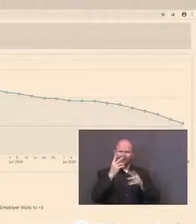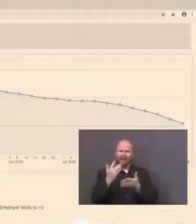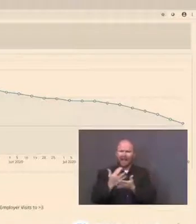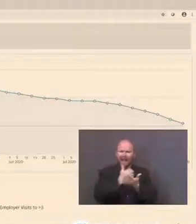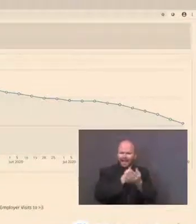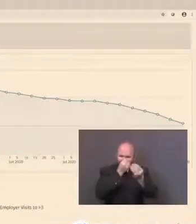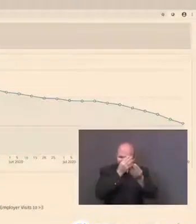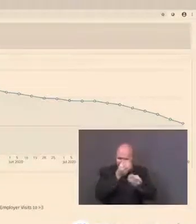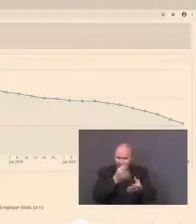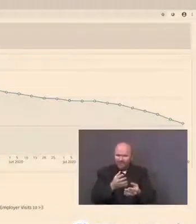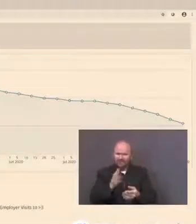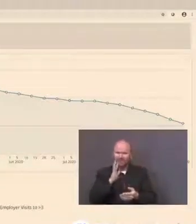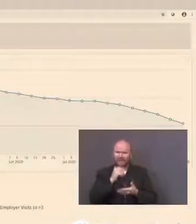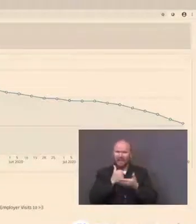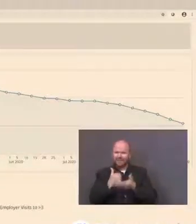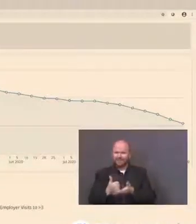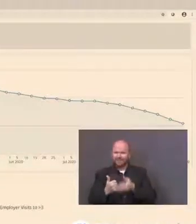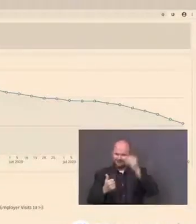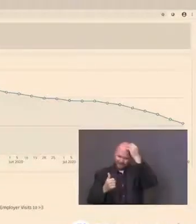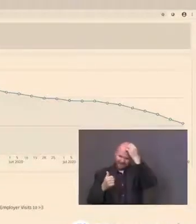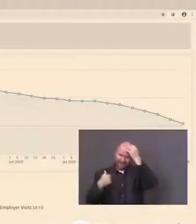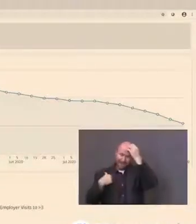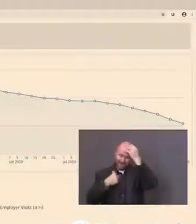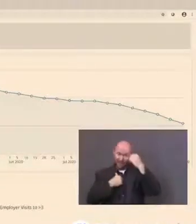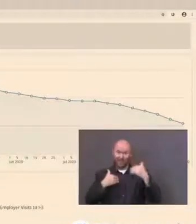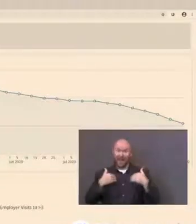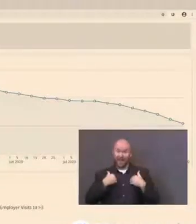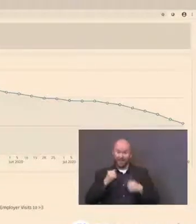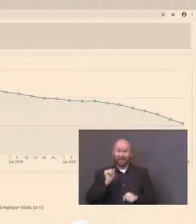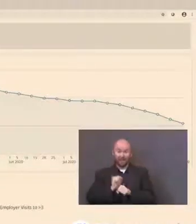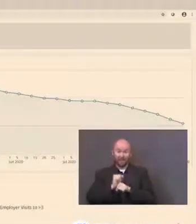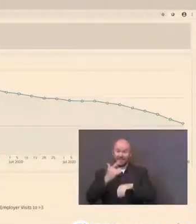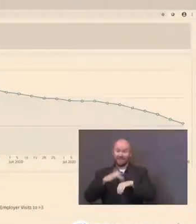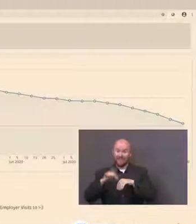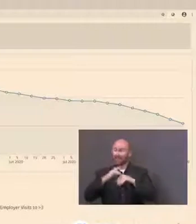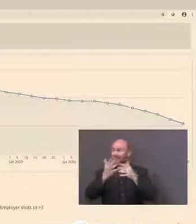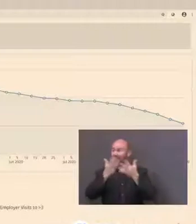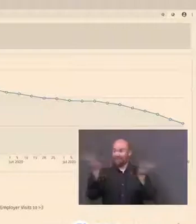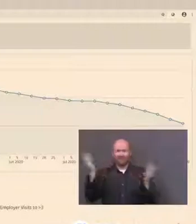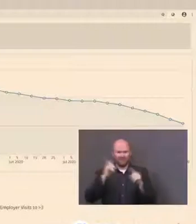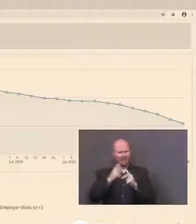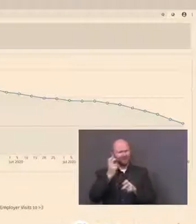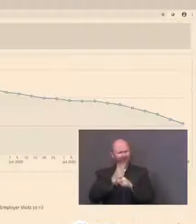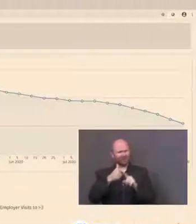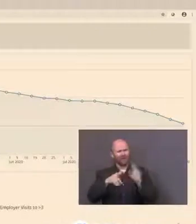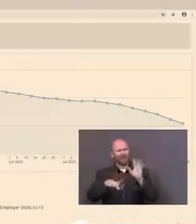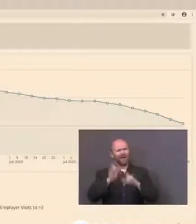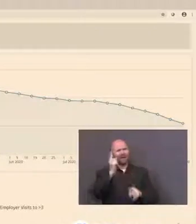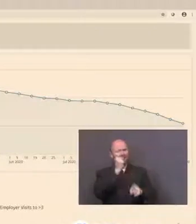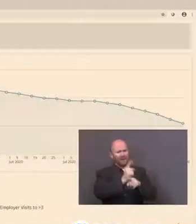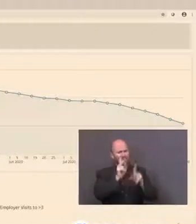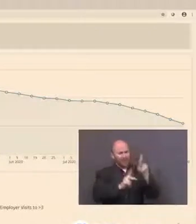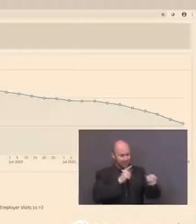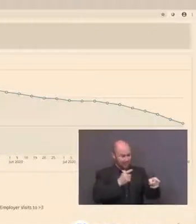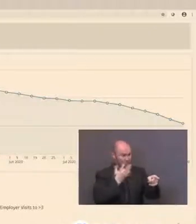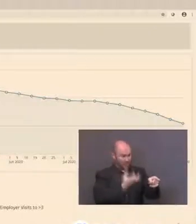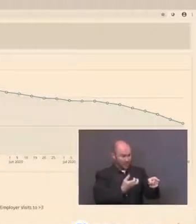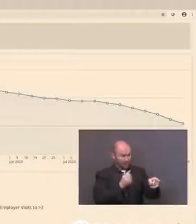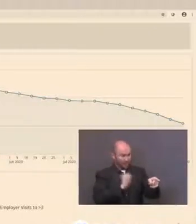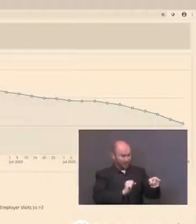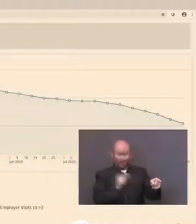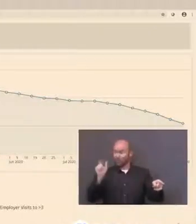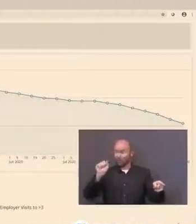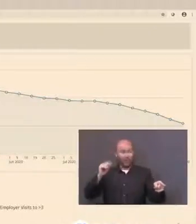with jobs in the exchange program. We do have jobs available right now, but sometimes we're having a hard time connecting people who need jobs with those jobs